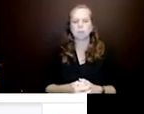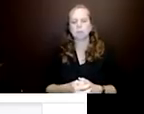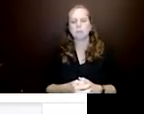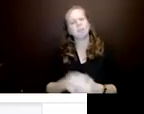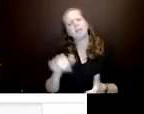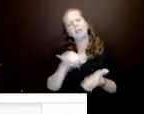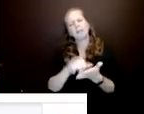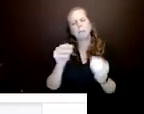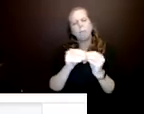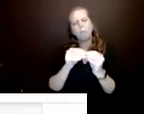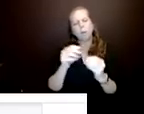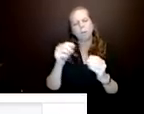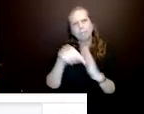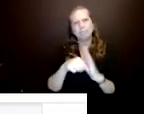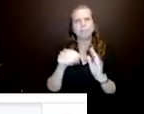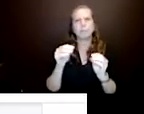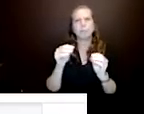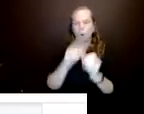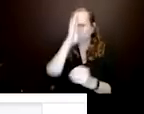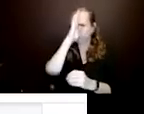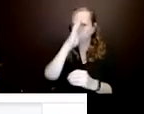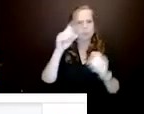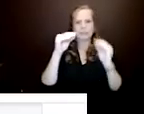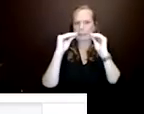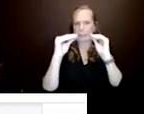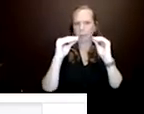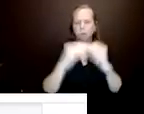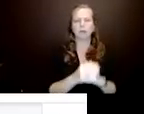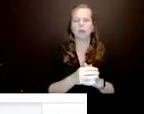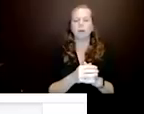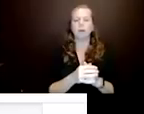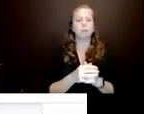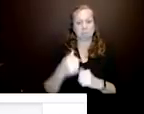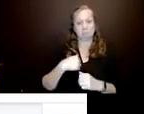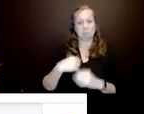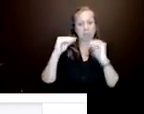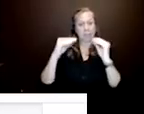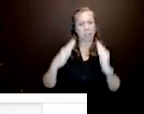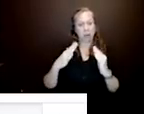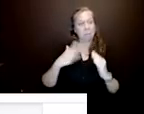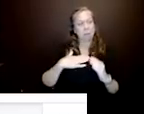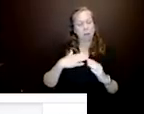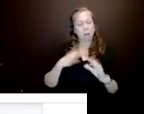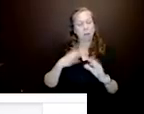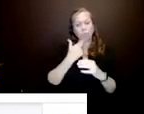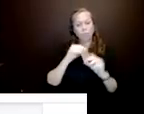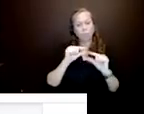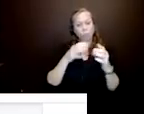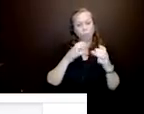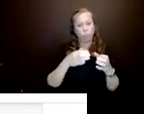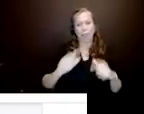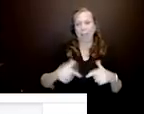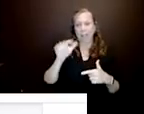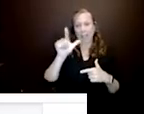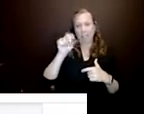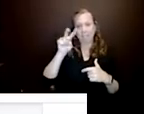more direct teach to all aspect. When I, as a teacher, get my small group with me live, then I can go into the